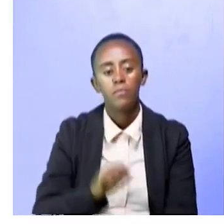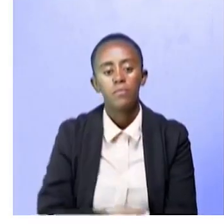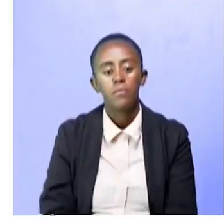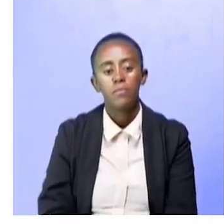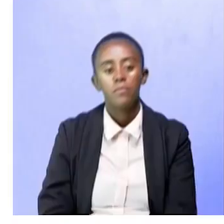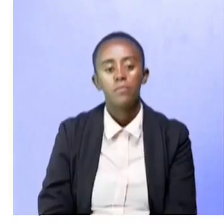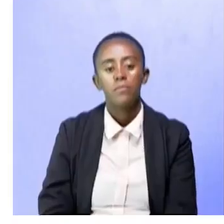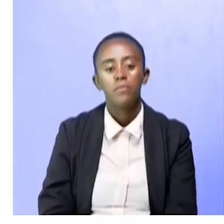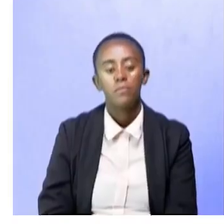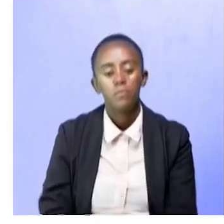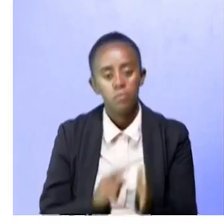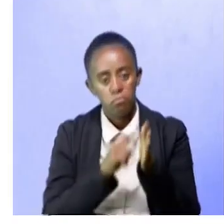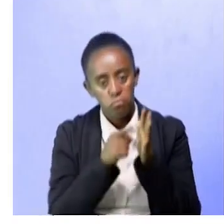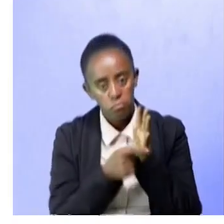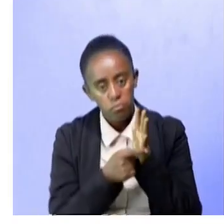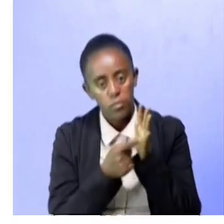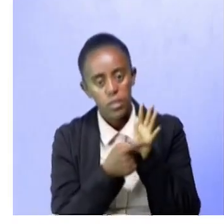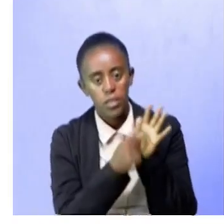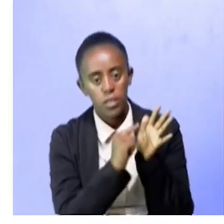And sequence.